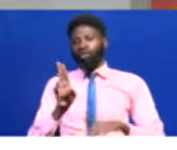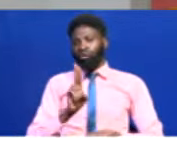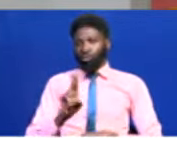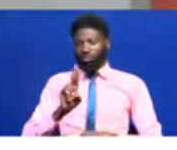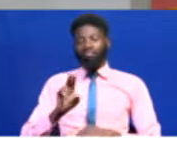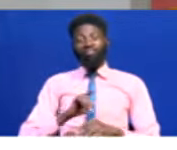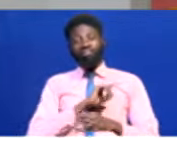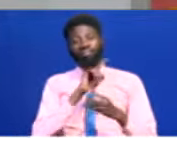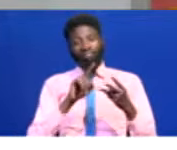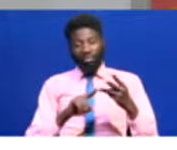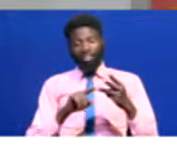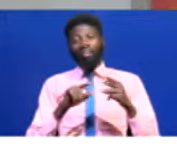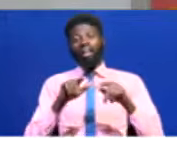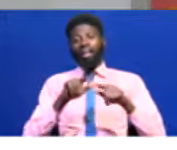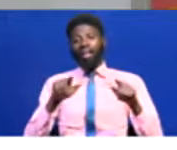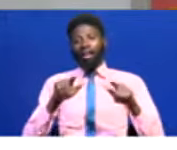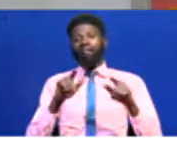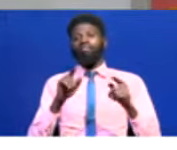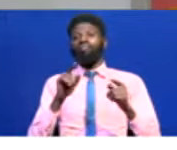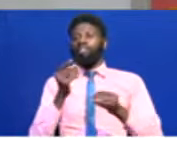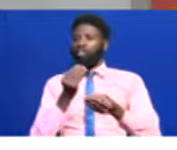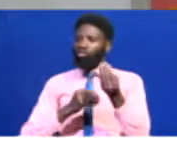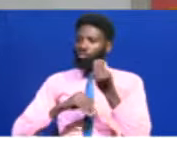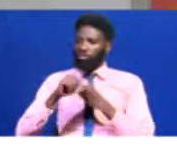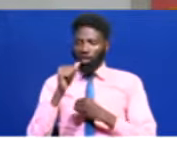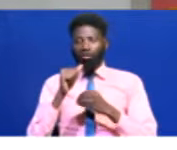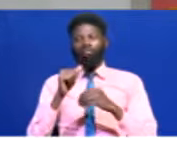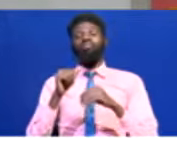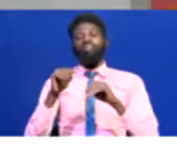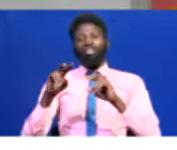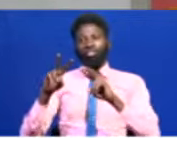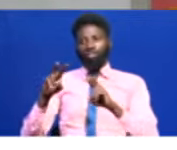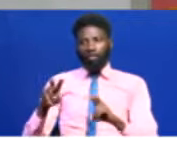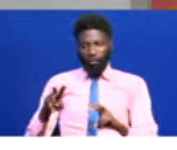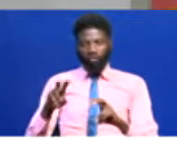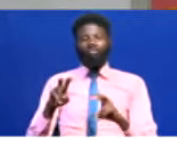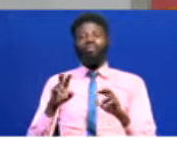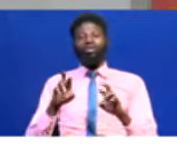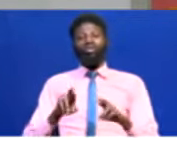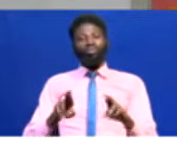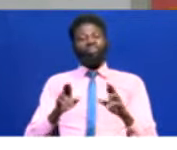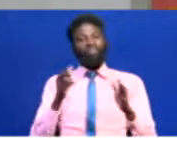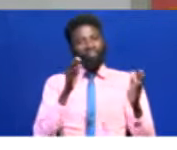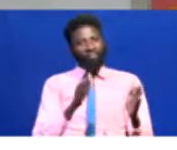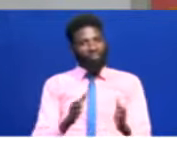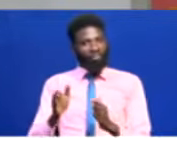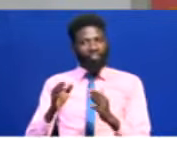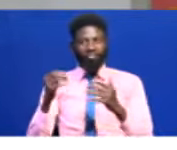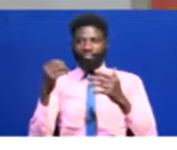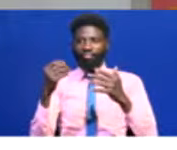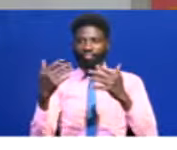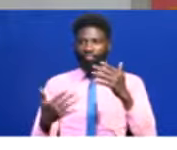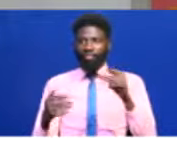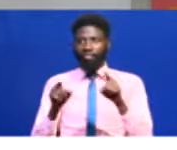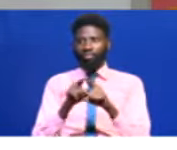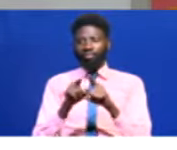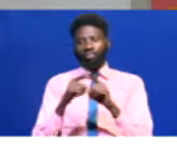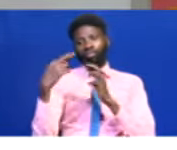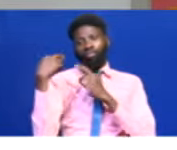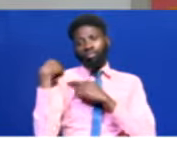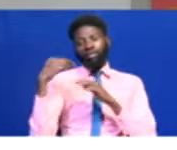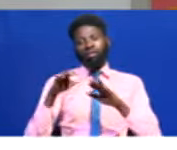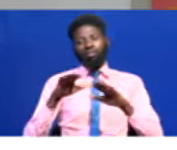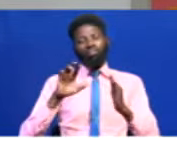and mapping, land adjudication, settlement matters, rural settlement and planning. It also deals with matters of